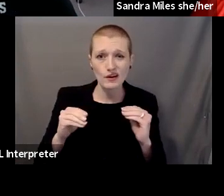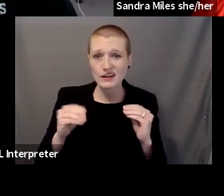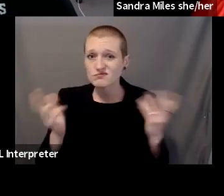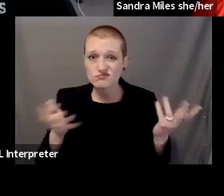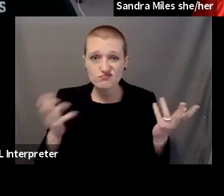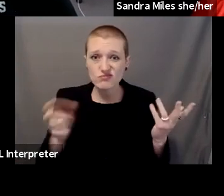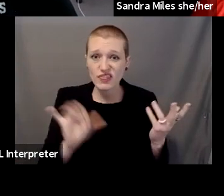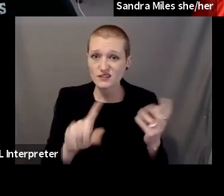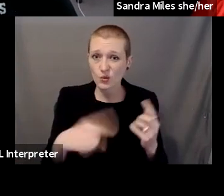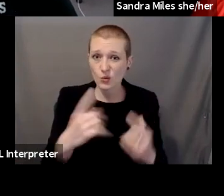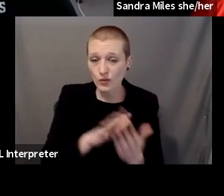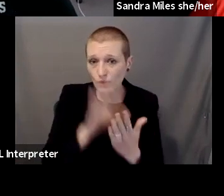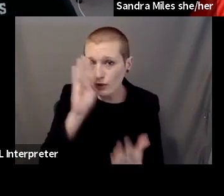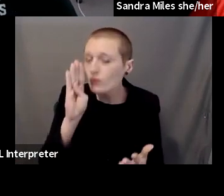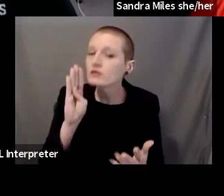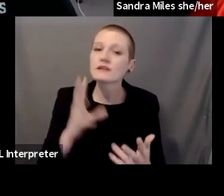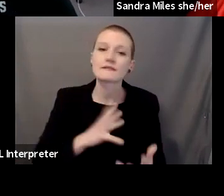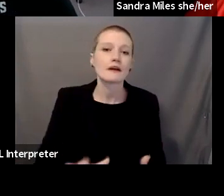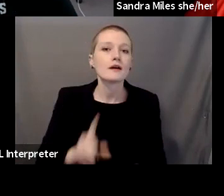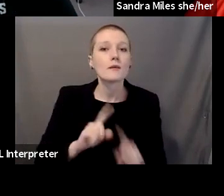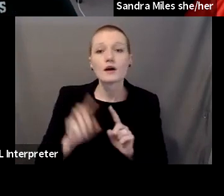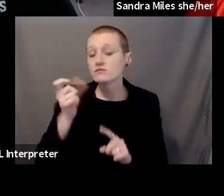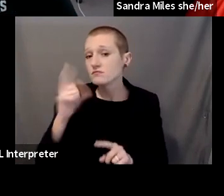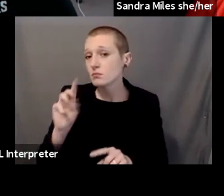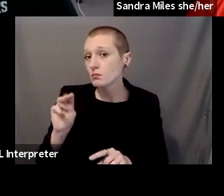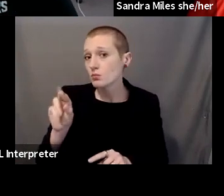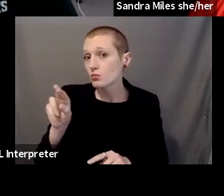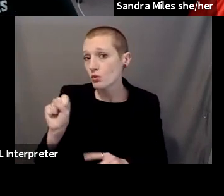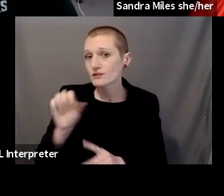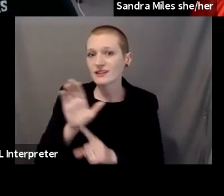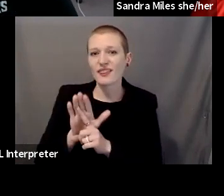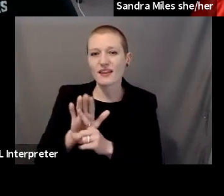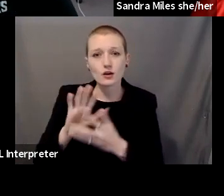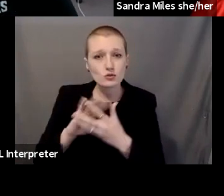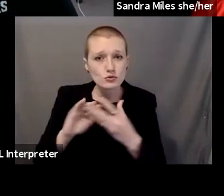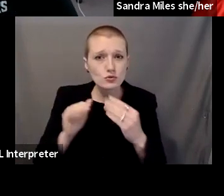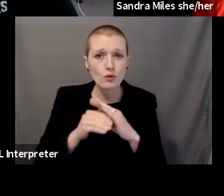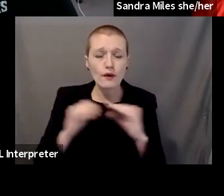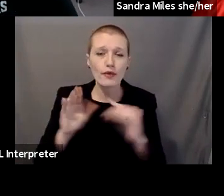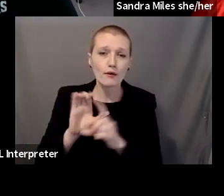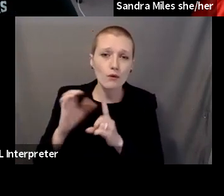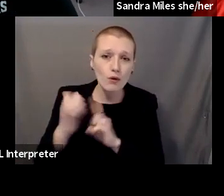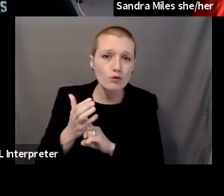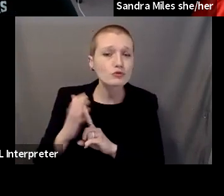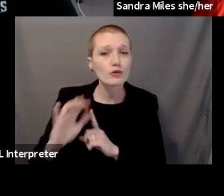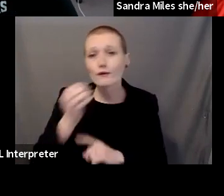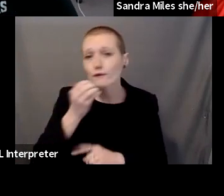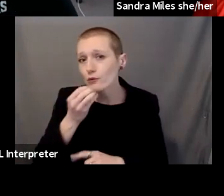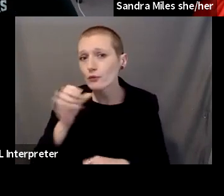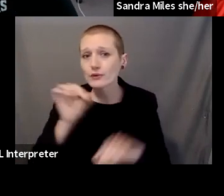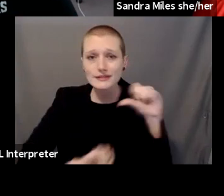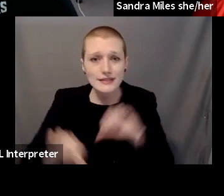a rich culture that the Moors also brought to Iberian coast, culinary things,